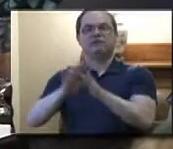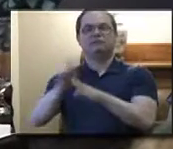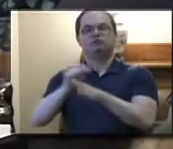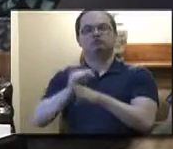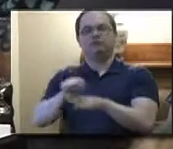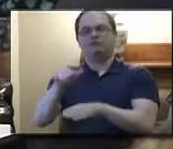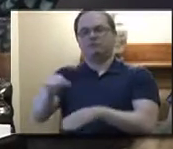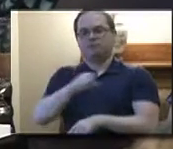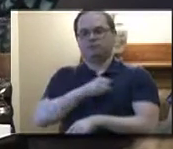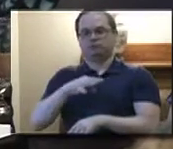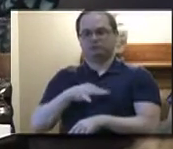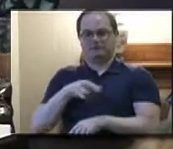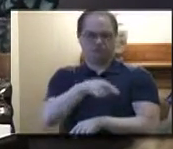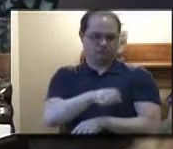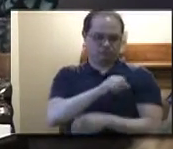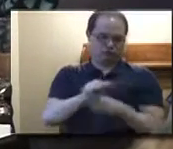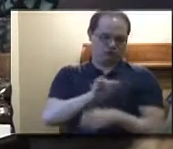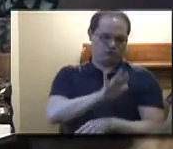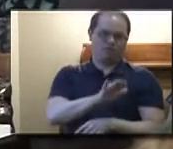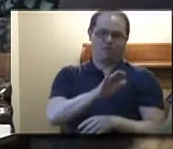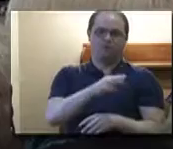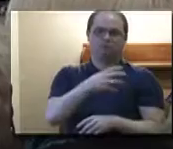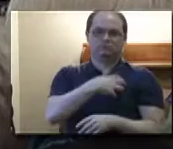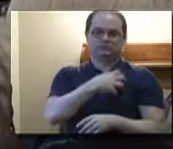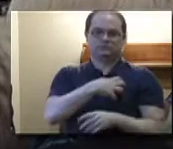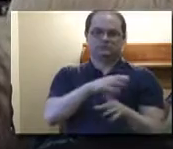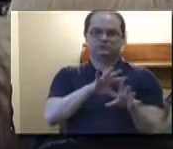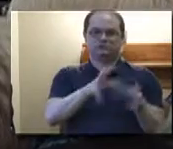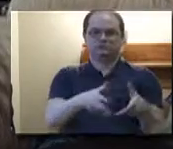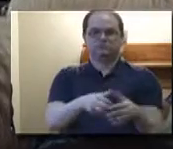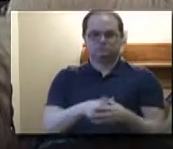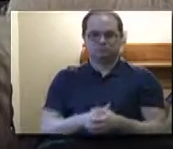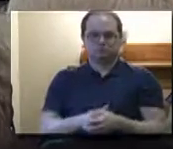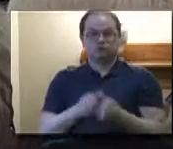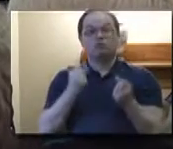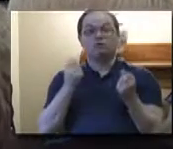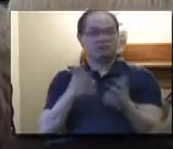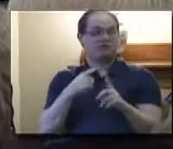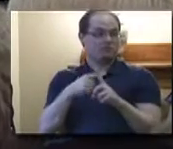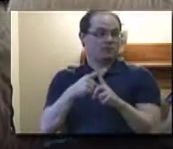good that comes out of these law cases.